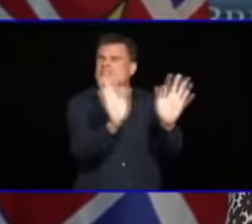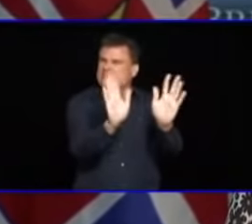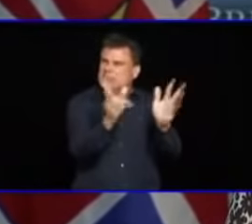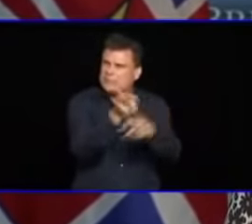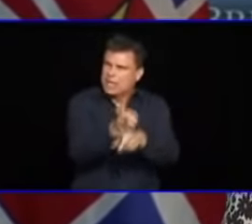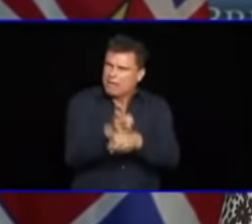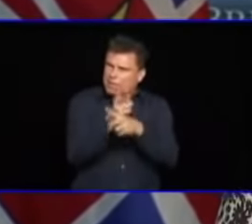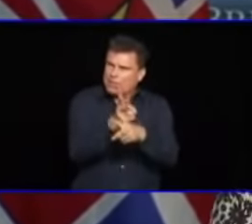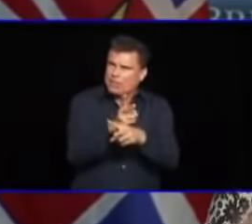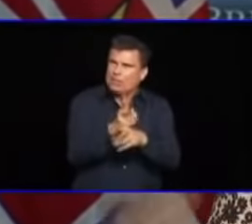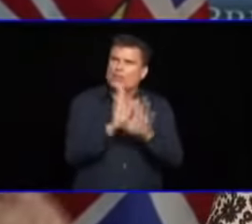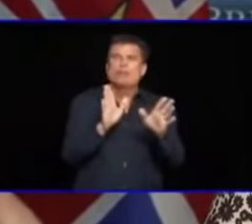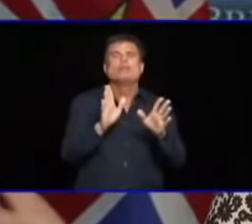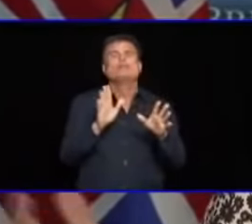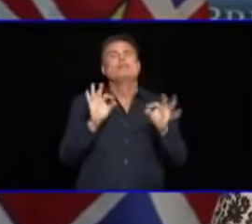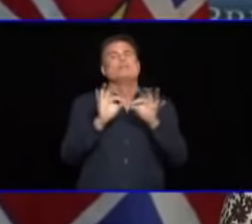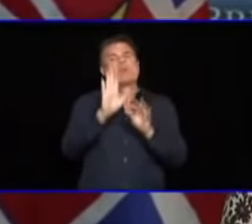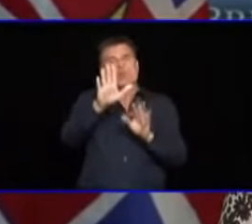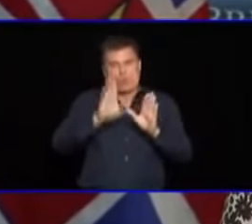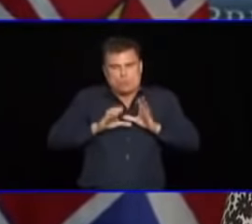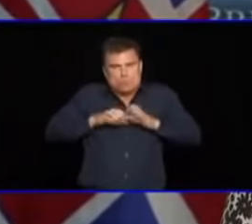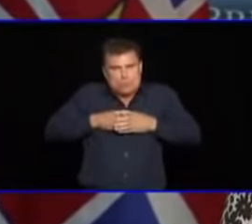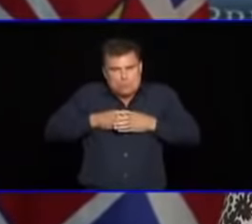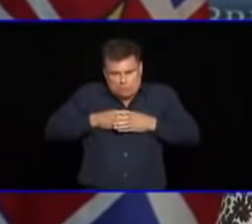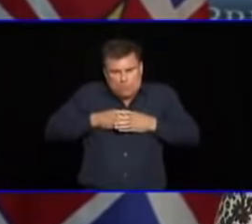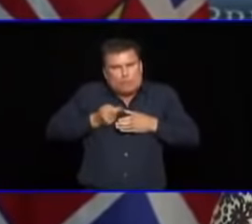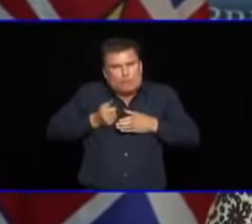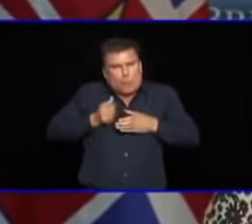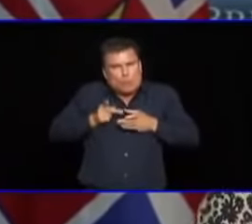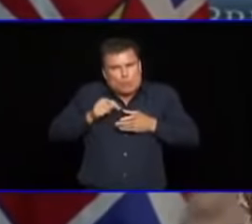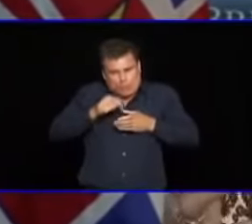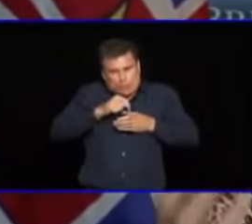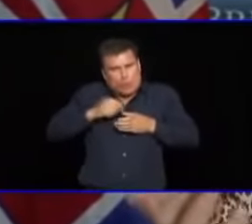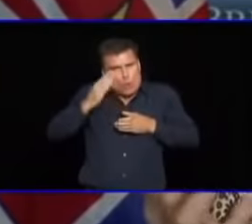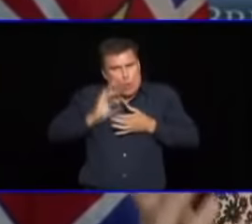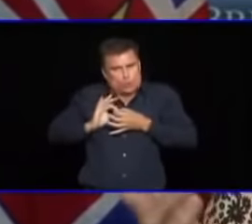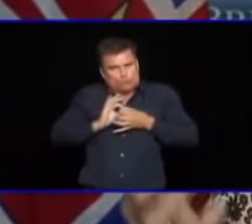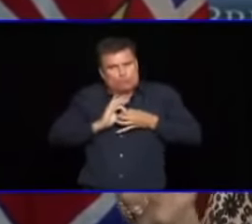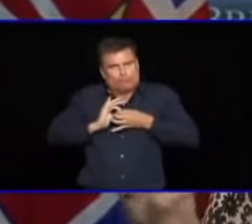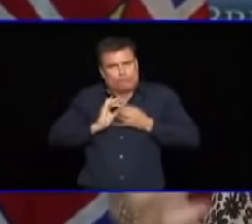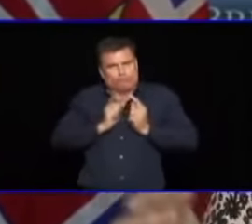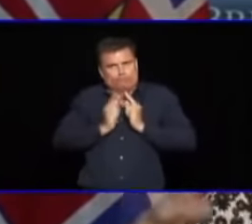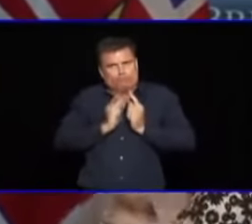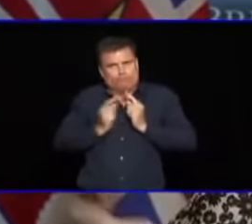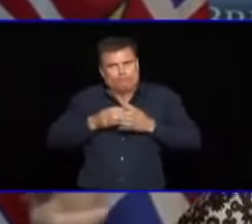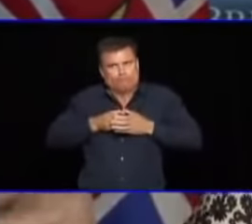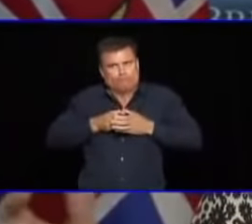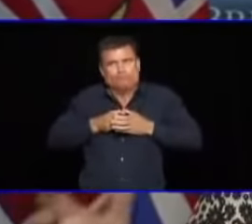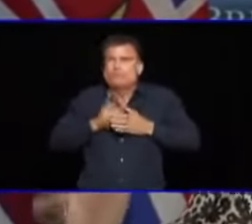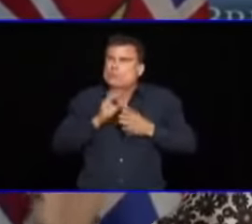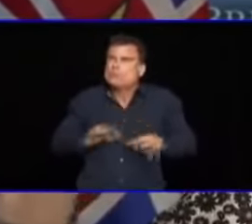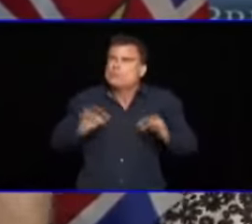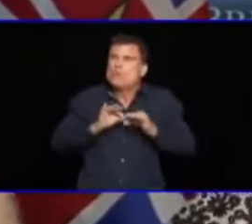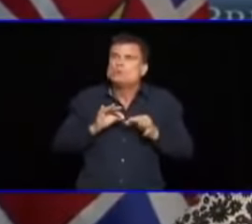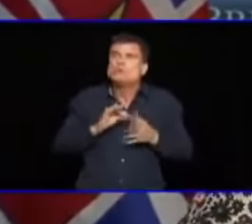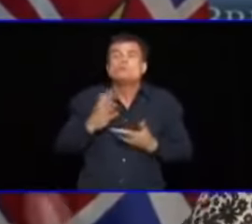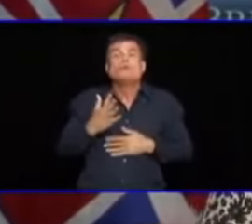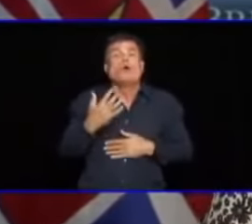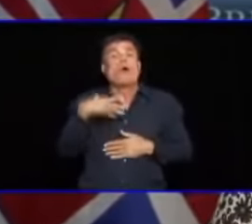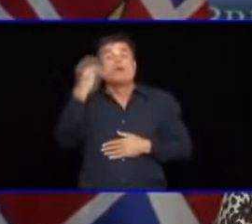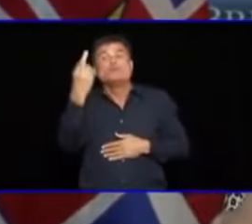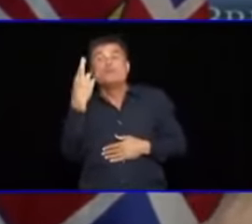do. Thousands of our restaurants have reopened. We know how important things like restaurants and corner stores and